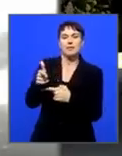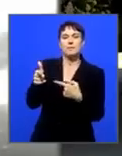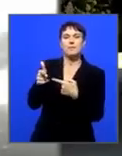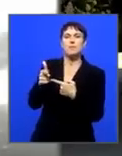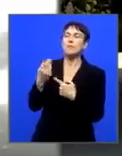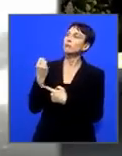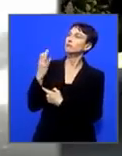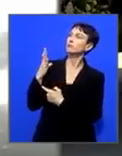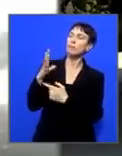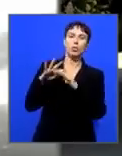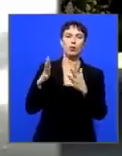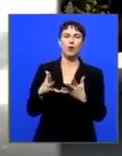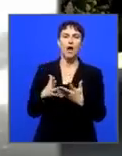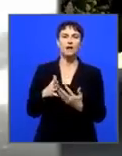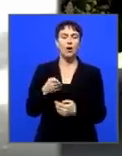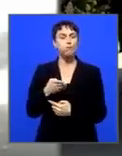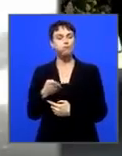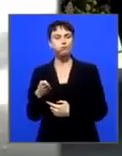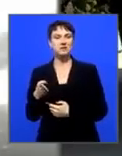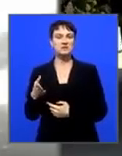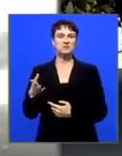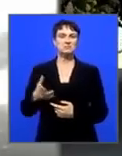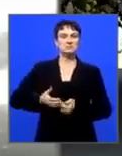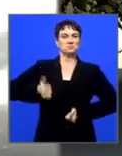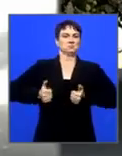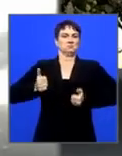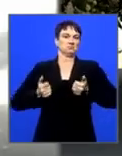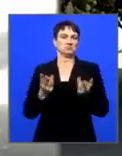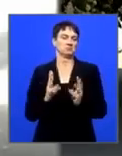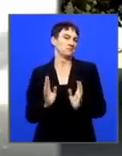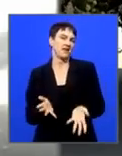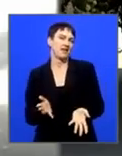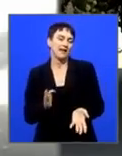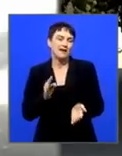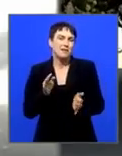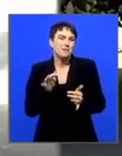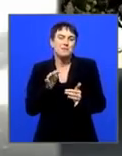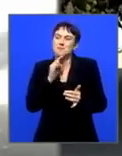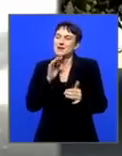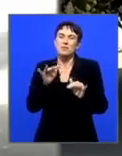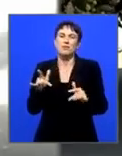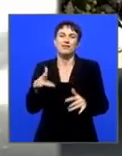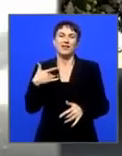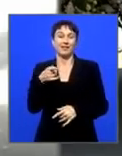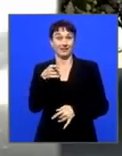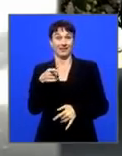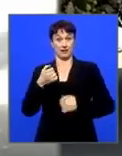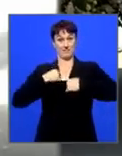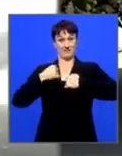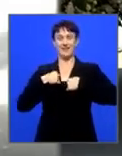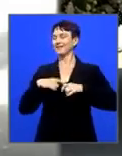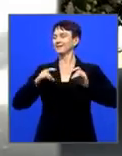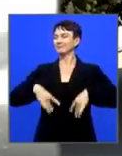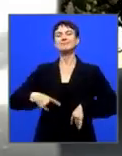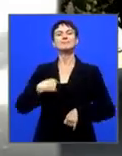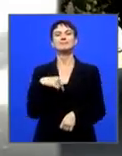officials and officialdom. And as a result, people then go out with an impression that the